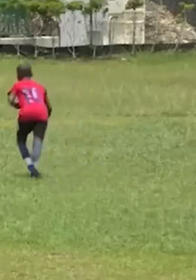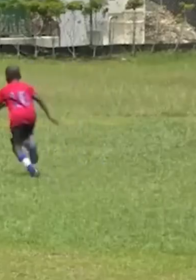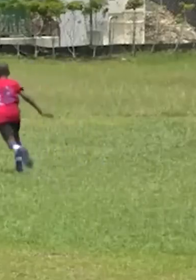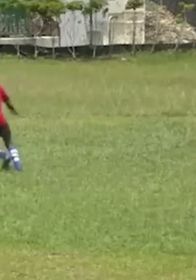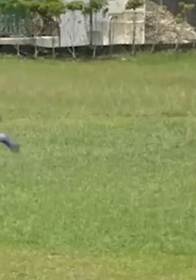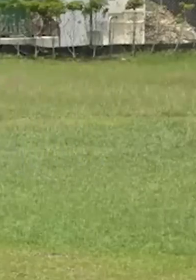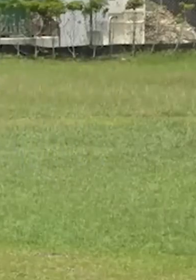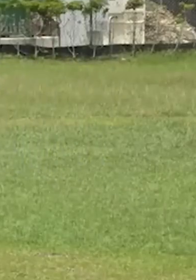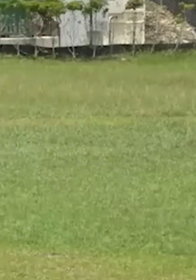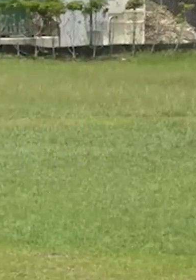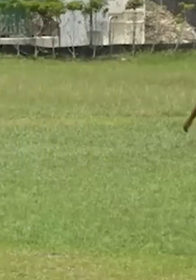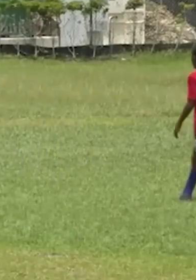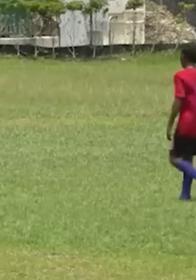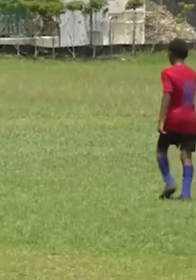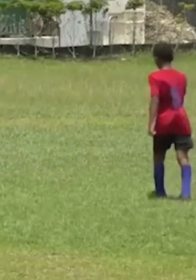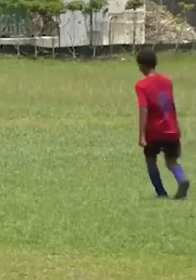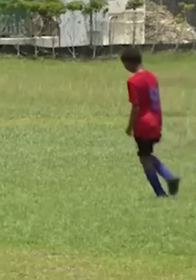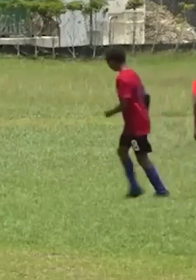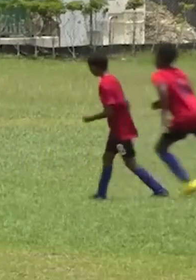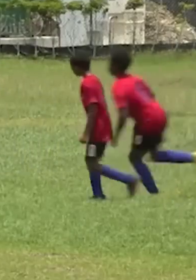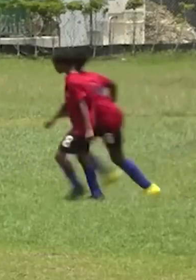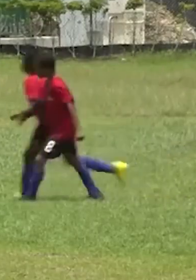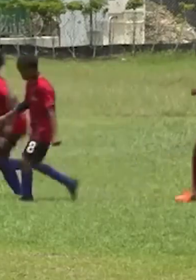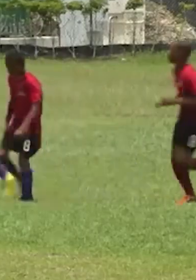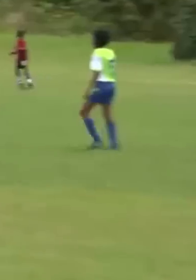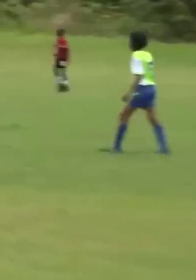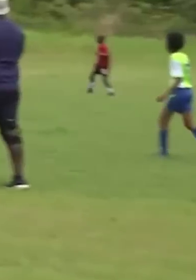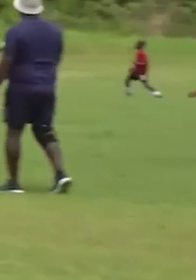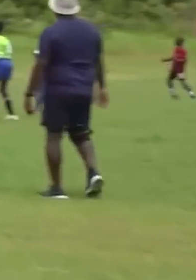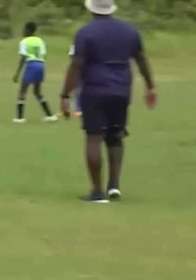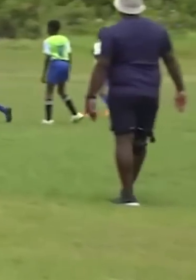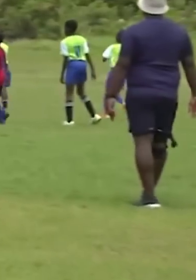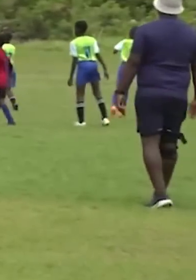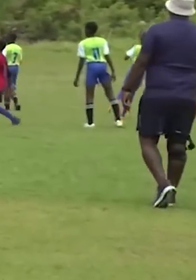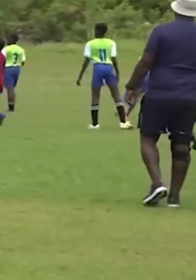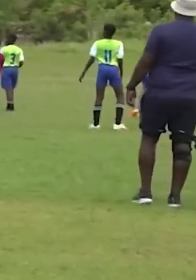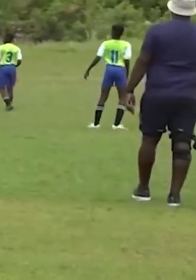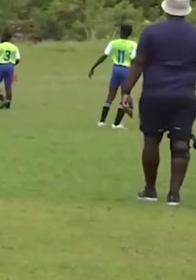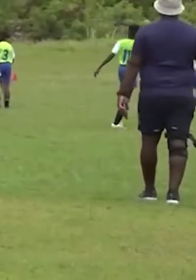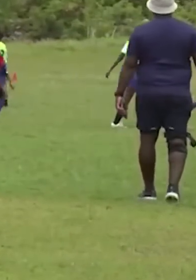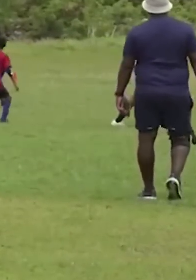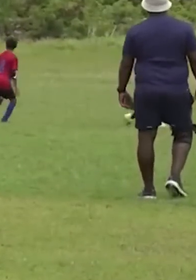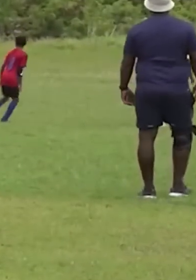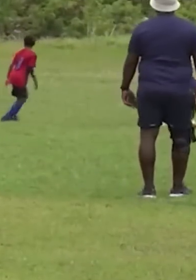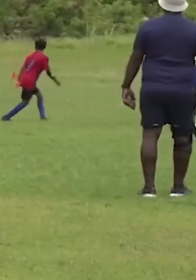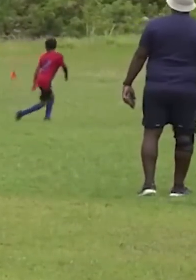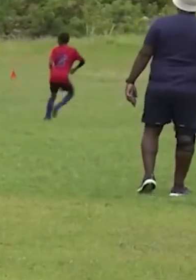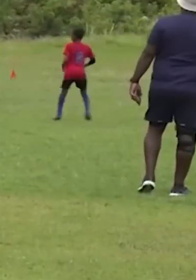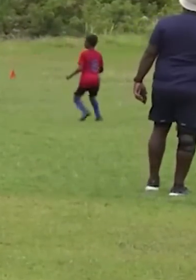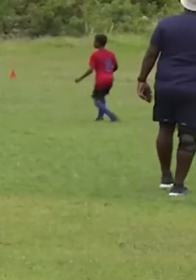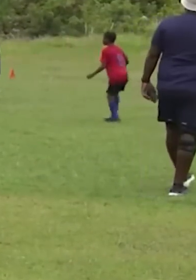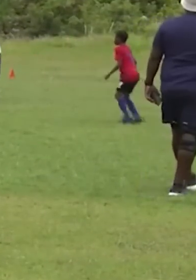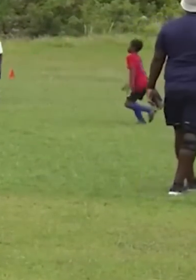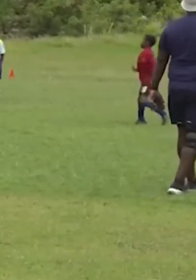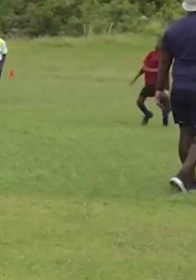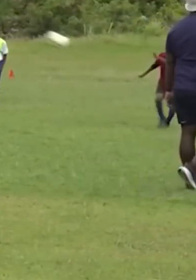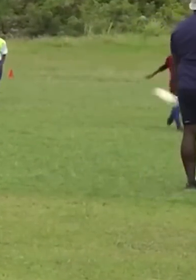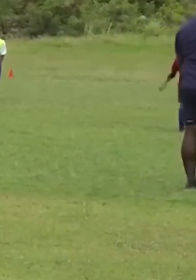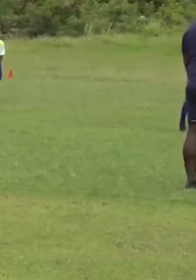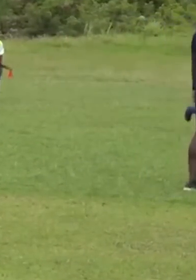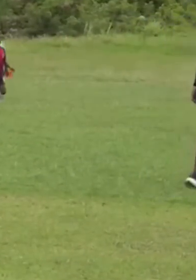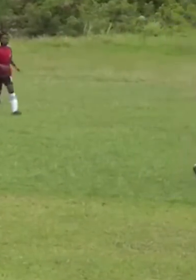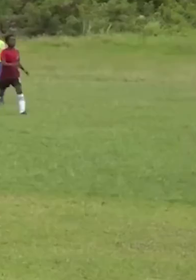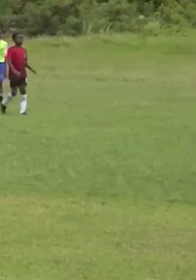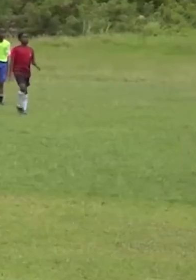his brace. The score now 3-0. St. Stephen's then added 2 more for good measure to win by 5-0 over